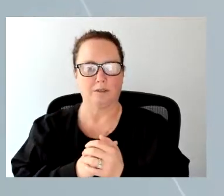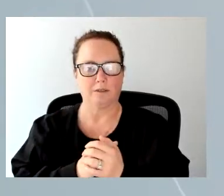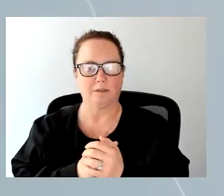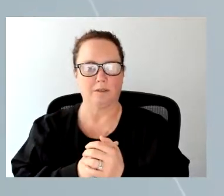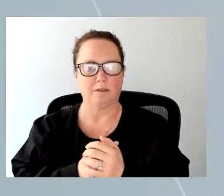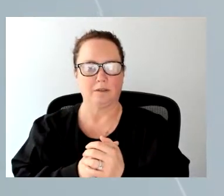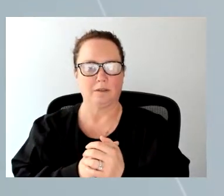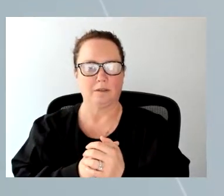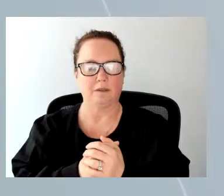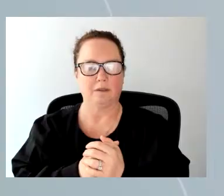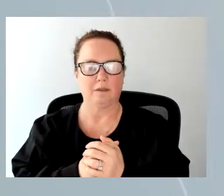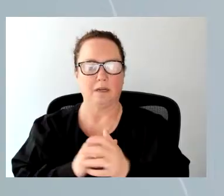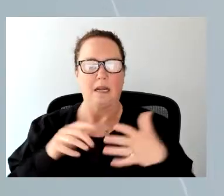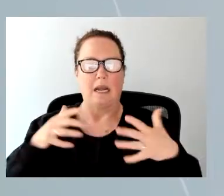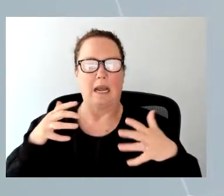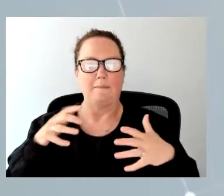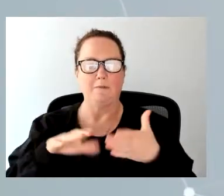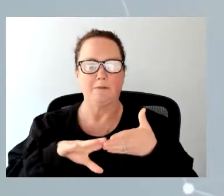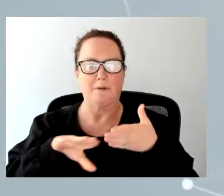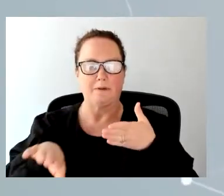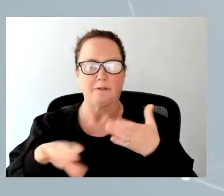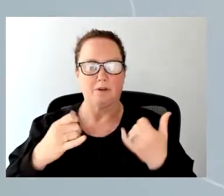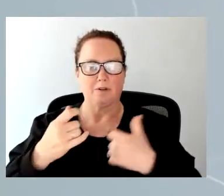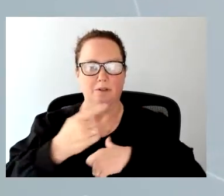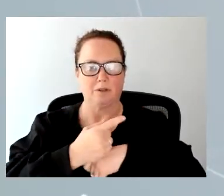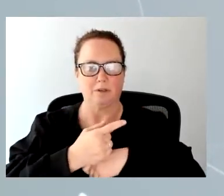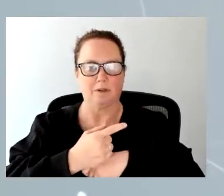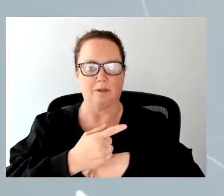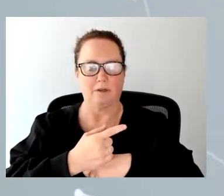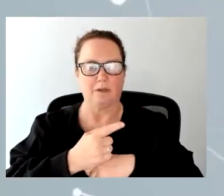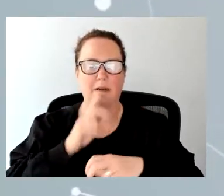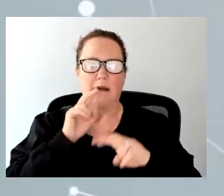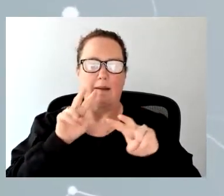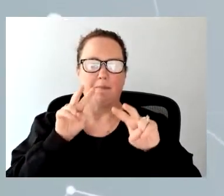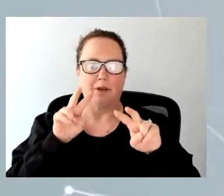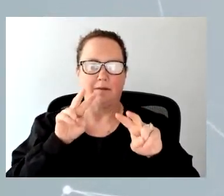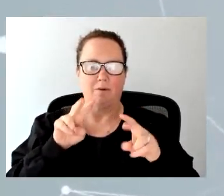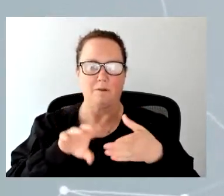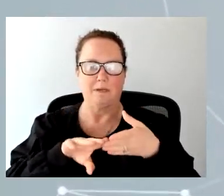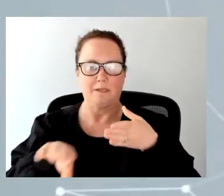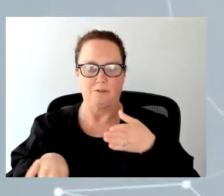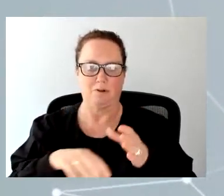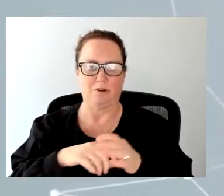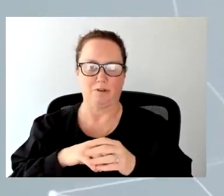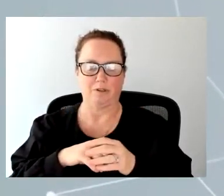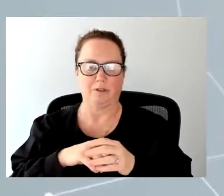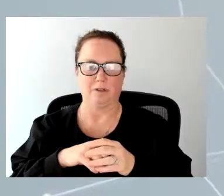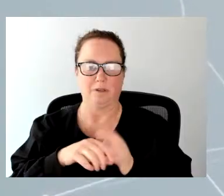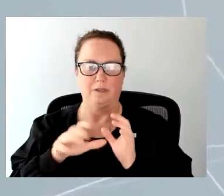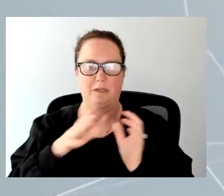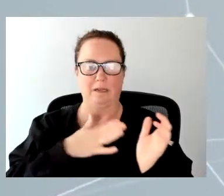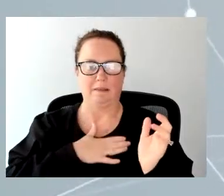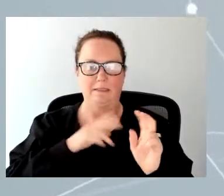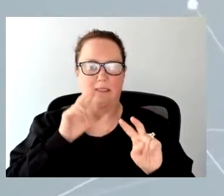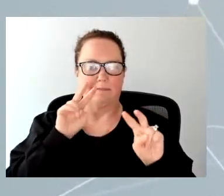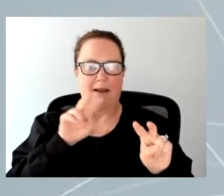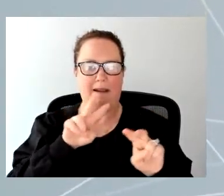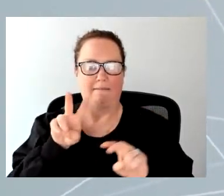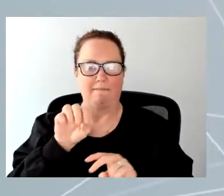tad nervous about being discharged, but I am so looking forward to it. Anyway, this is my view,